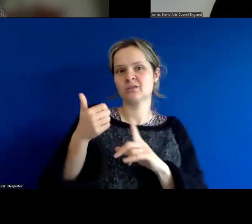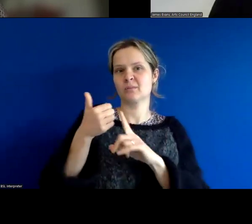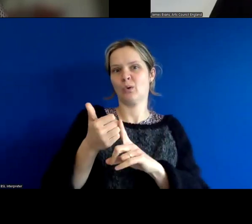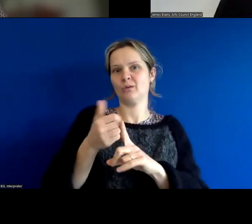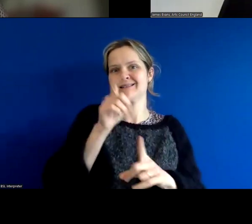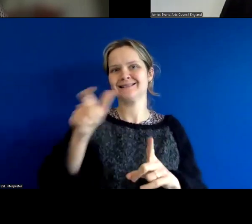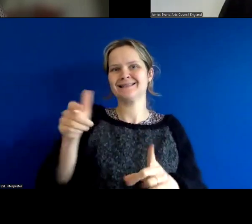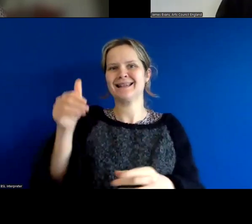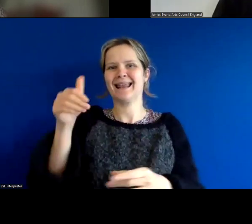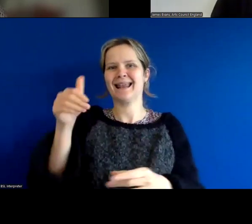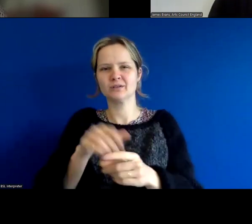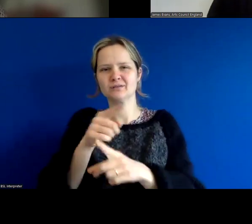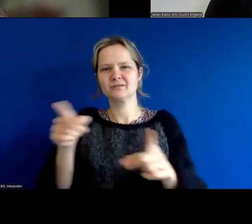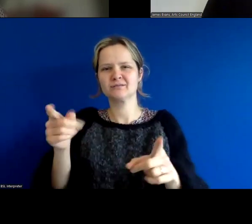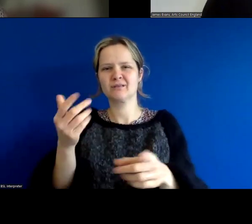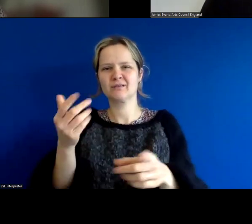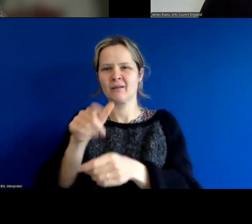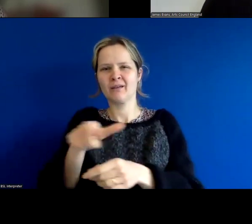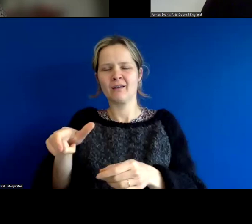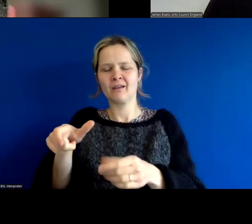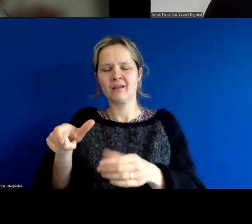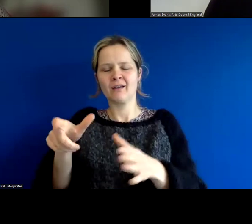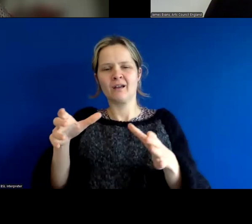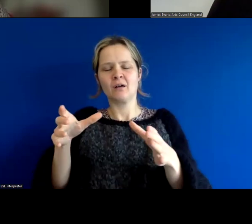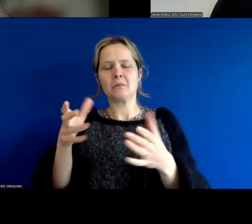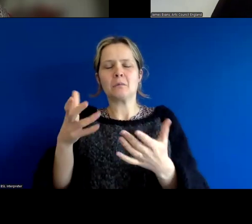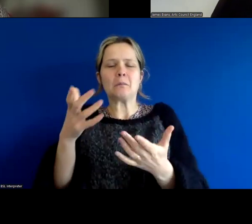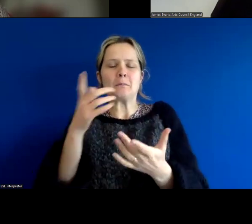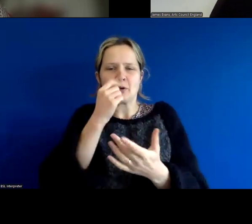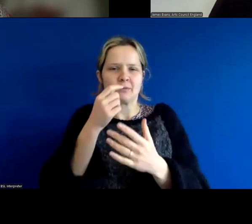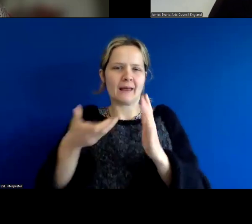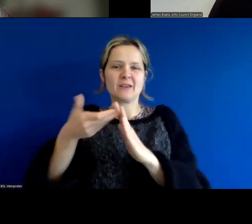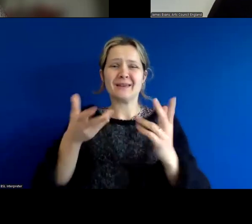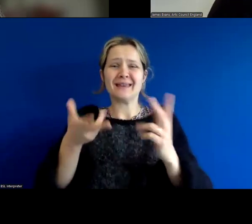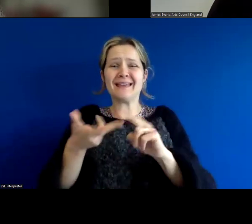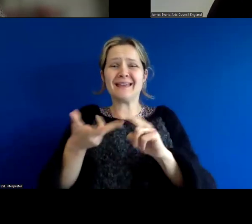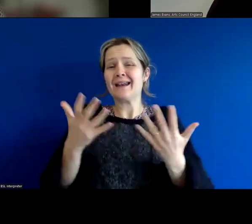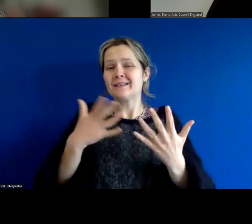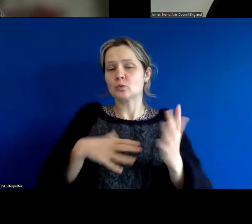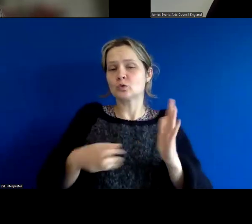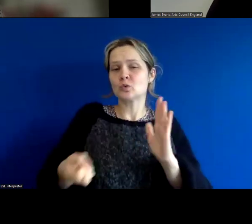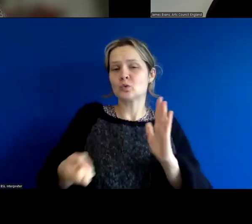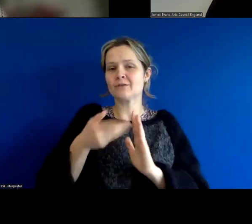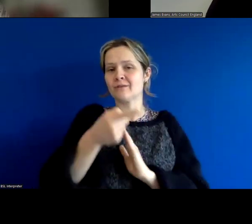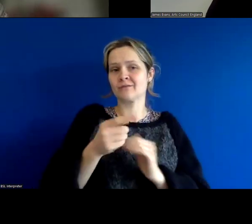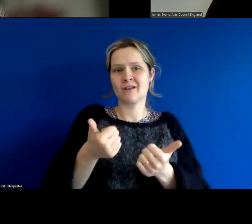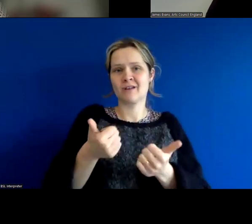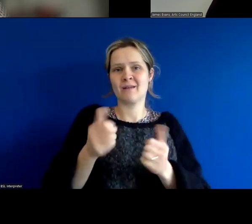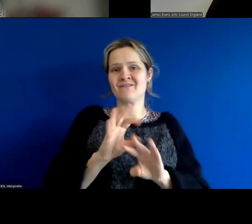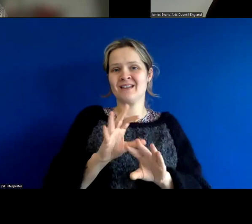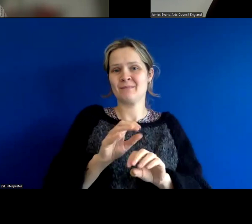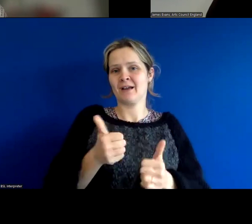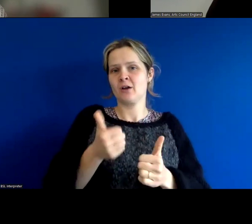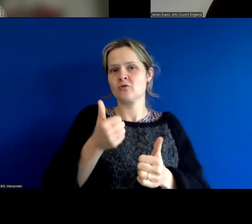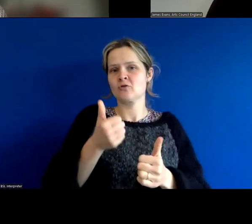of any sort of feedback you've got around that is really invaluable to us in terms of how we might want to evolve and adopt the system